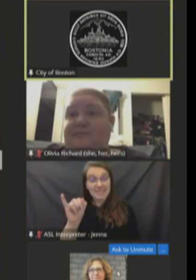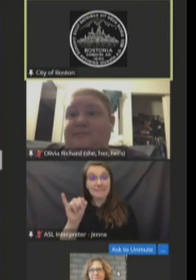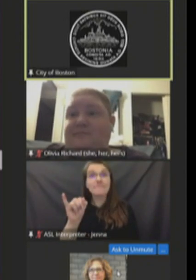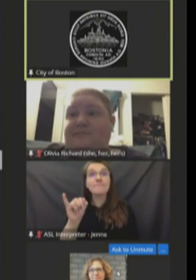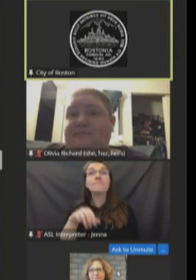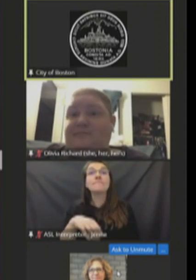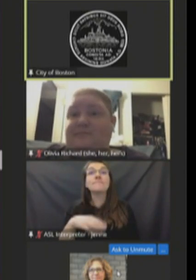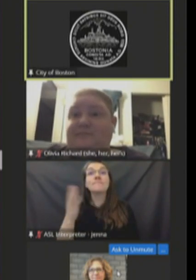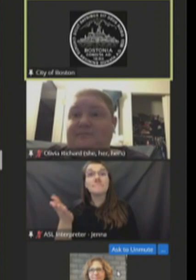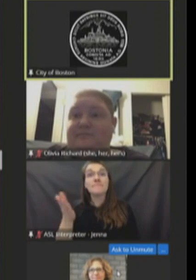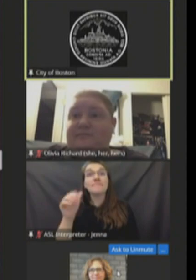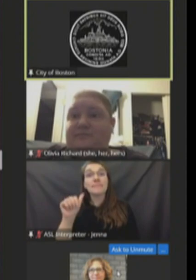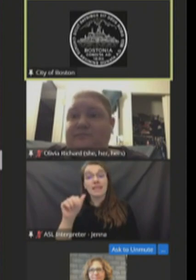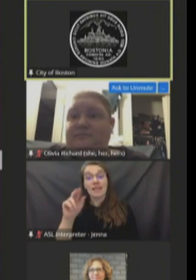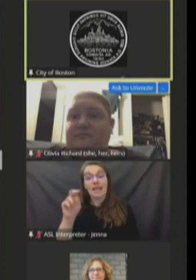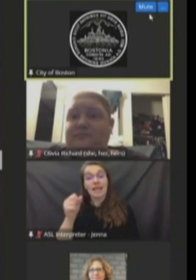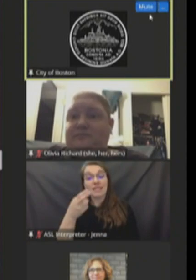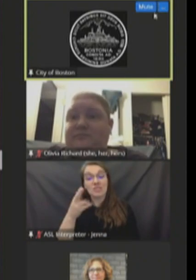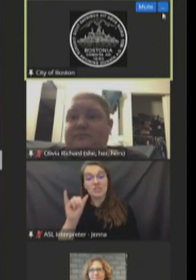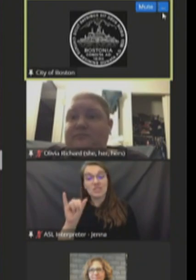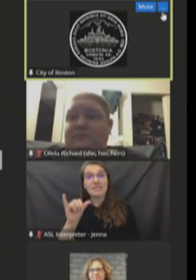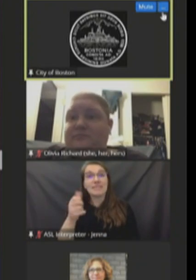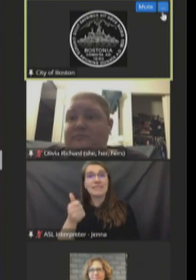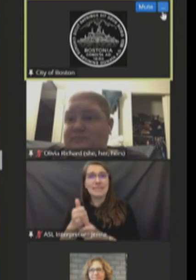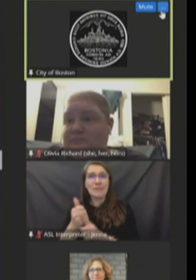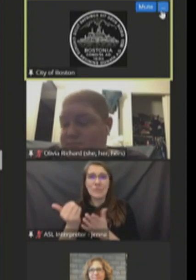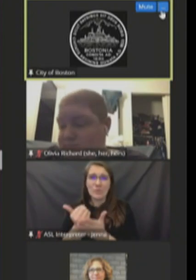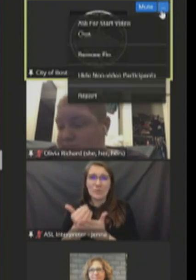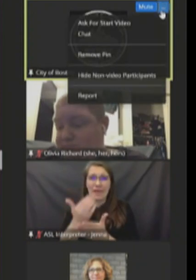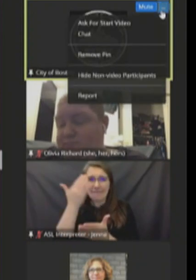new, let me find her title.